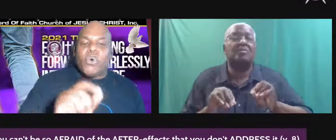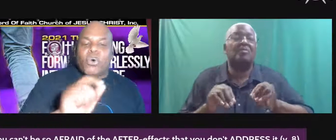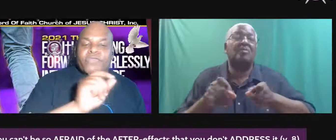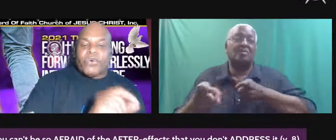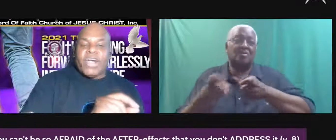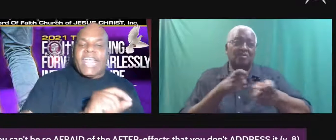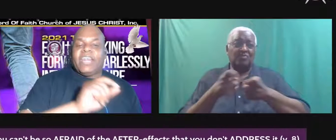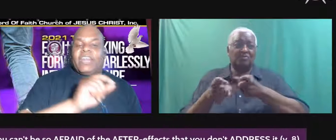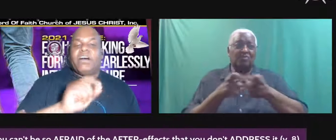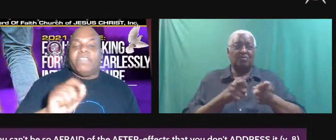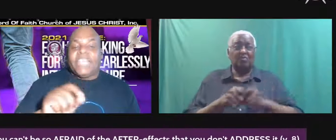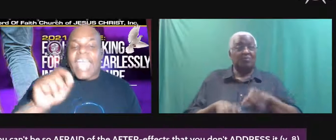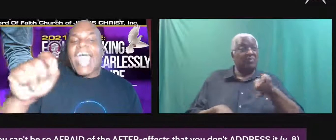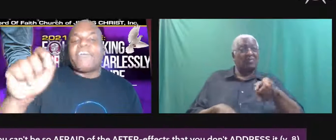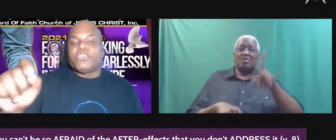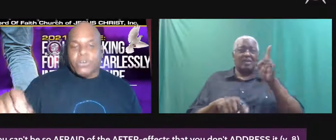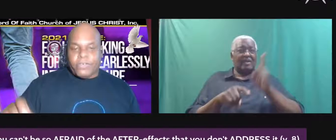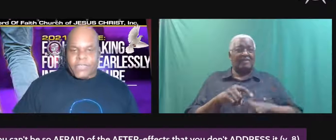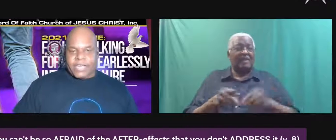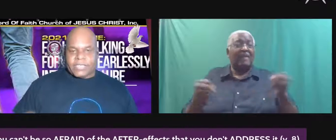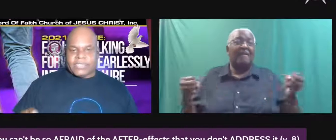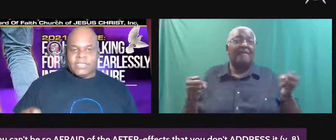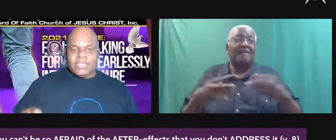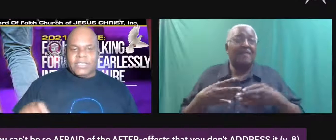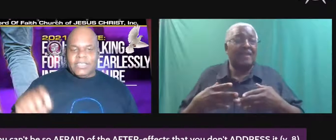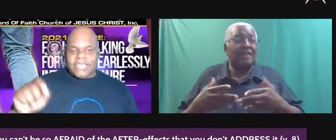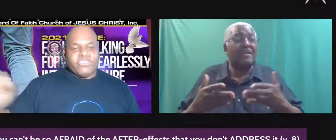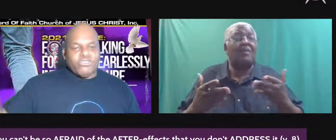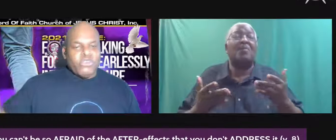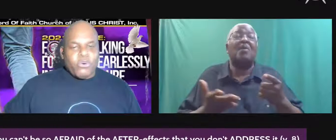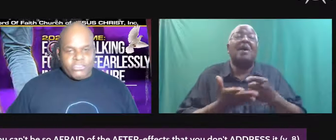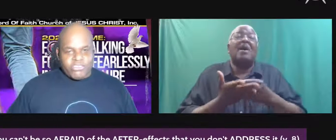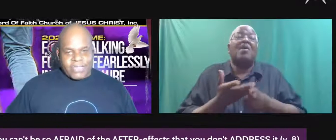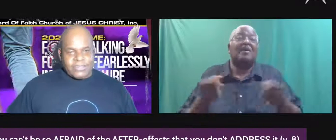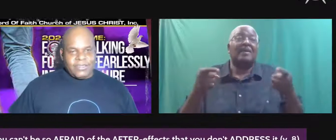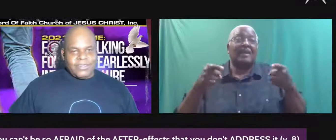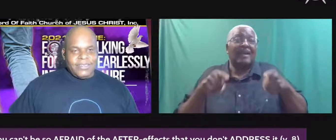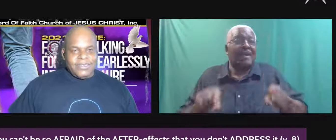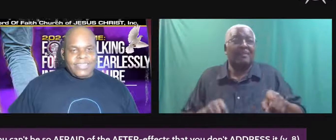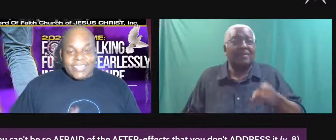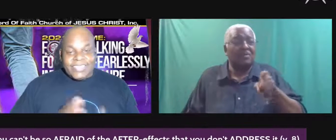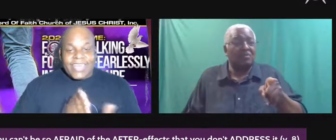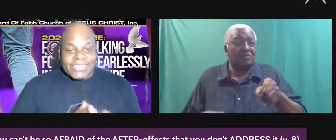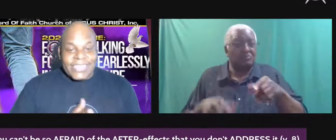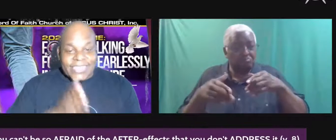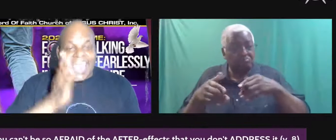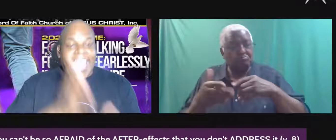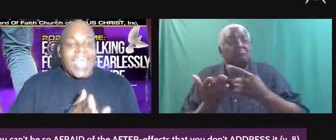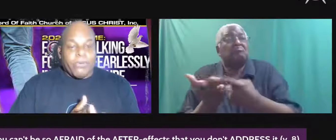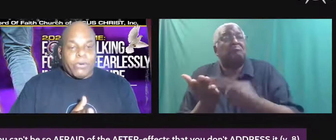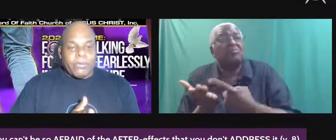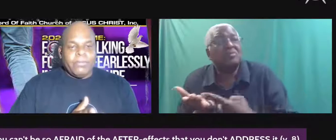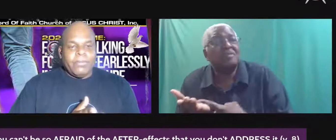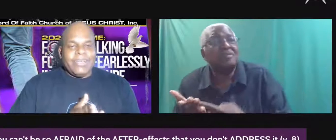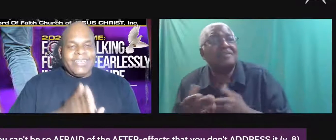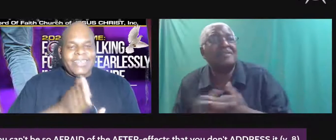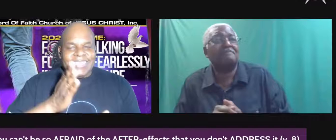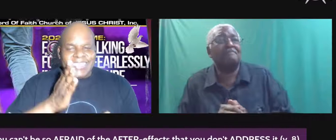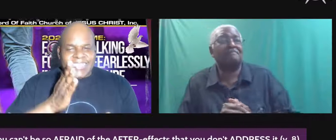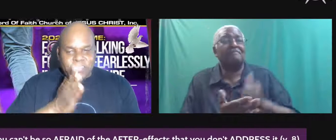be so afraid of the after effects that you don't address it. The text says